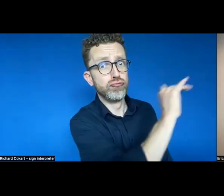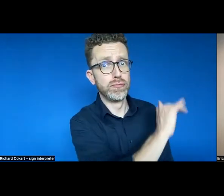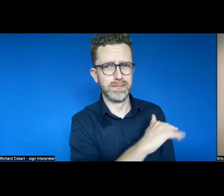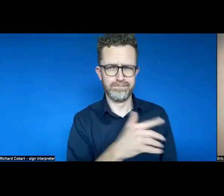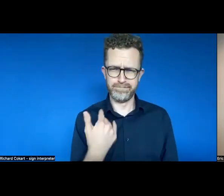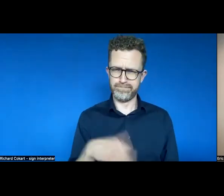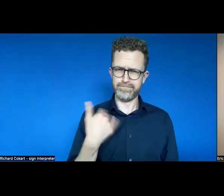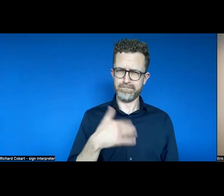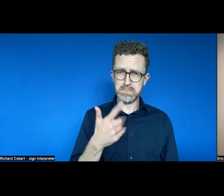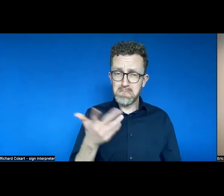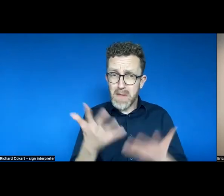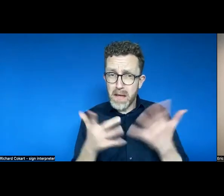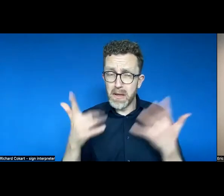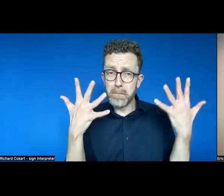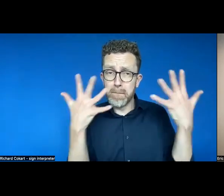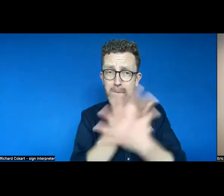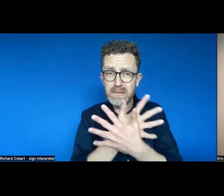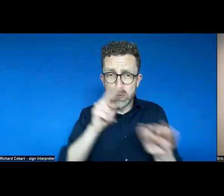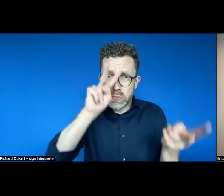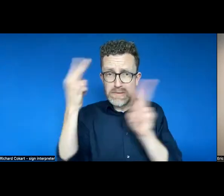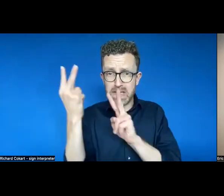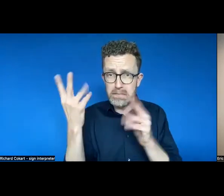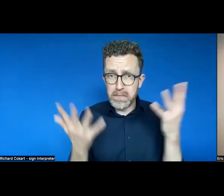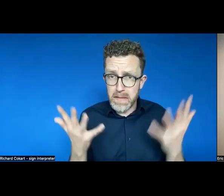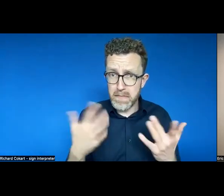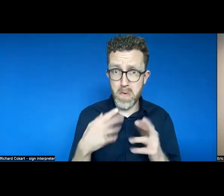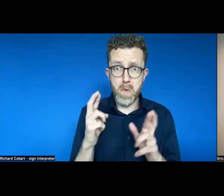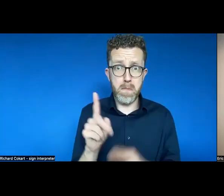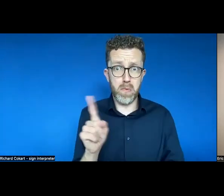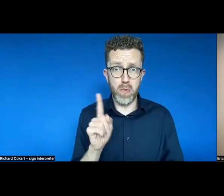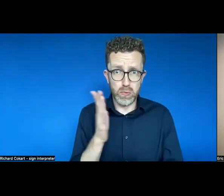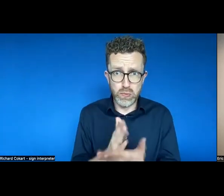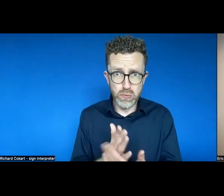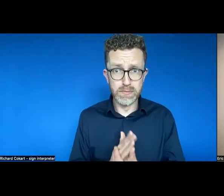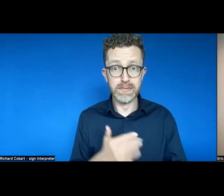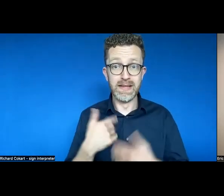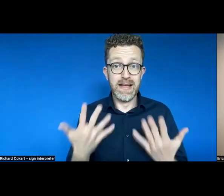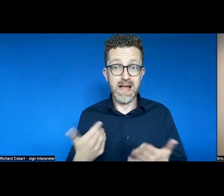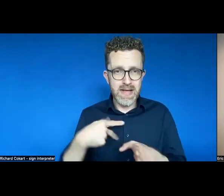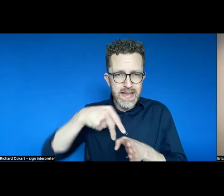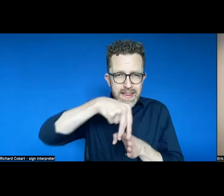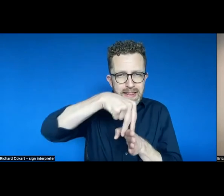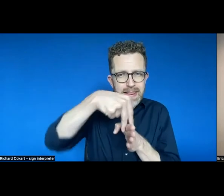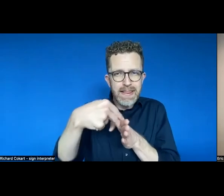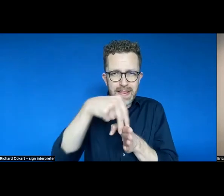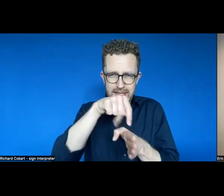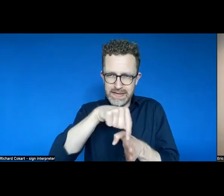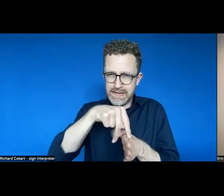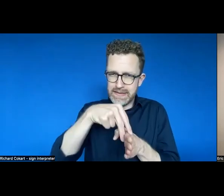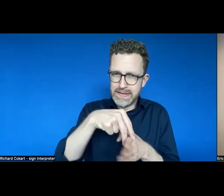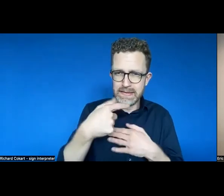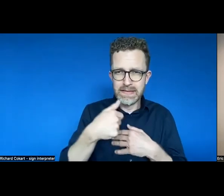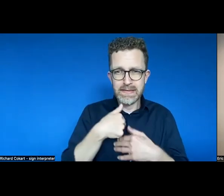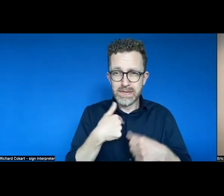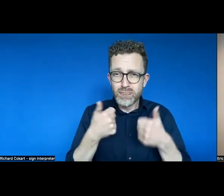of institutionalization that has been dangerous, and it has been their policy to put children with disabilities in institutions.